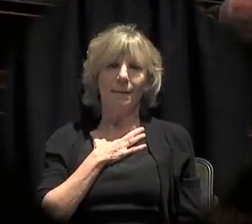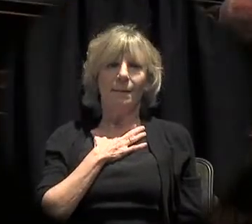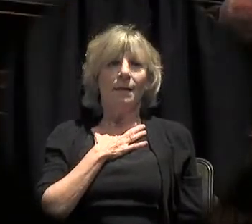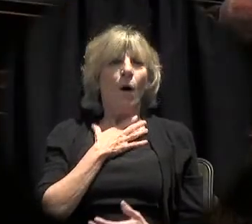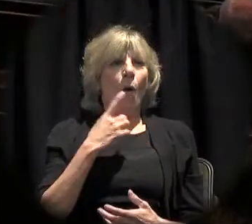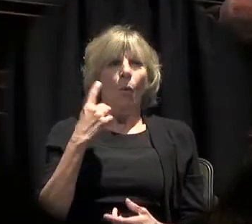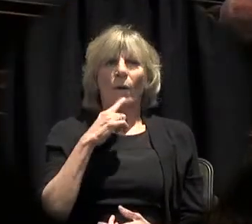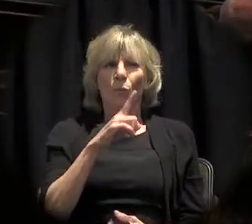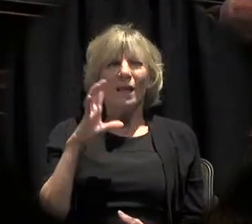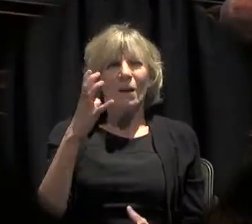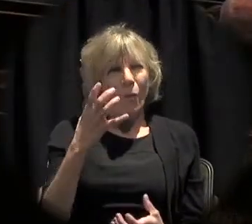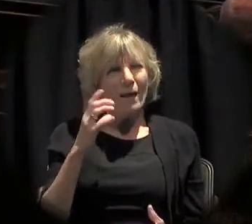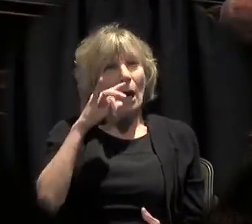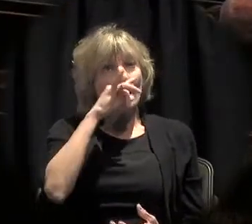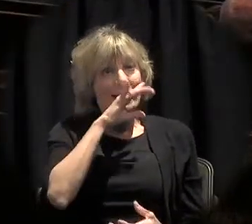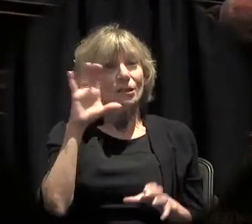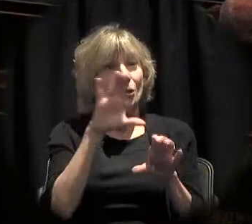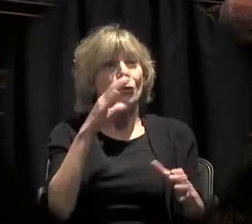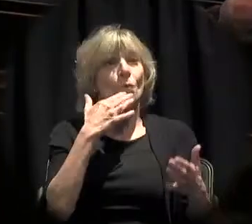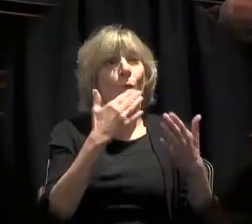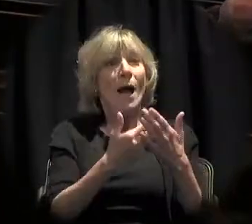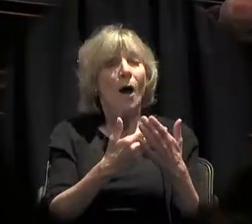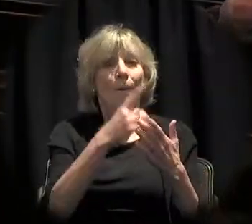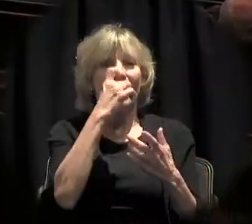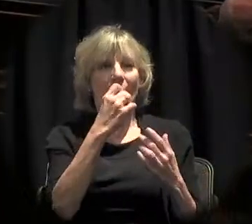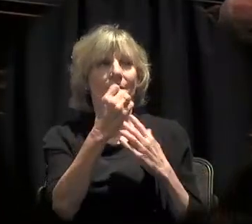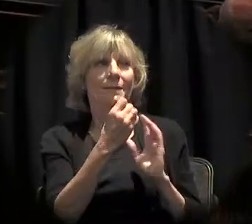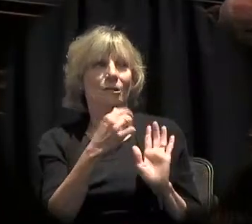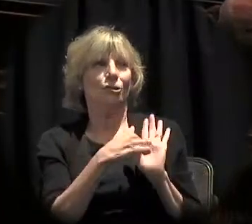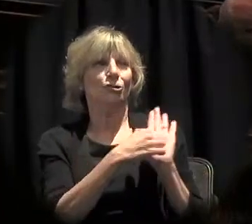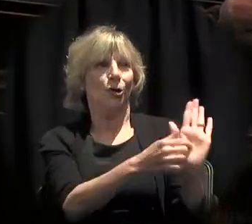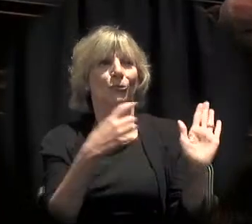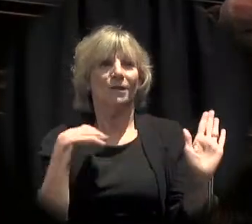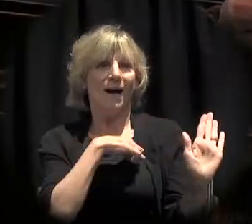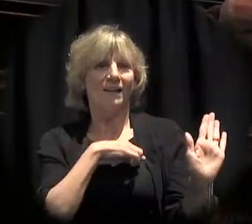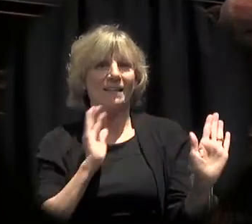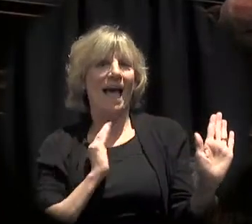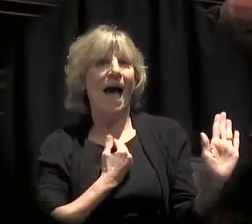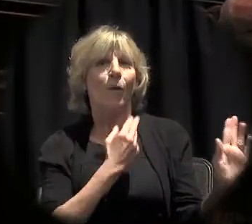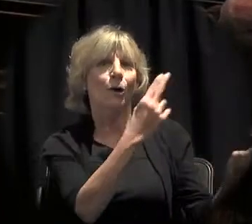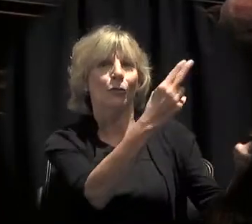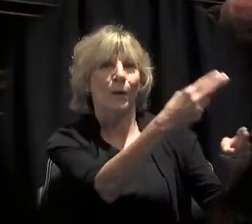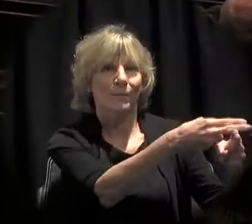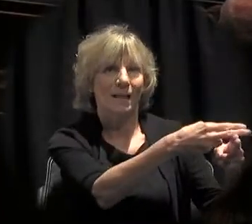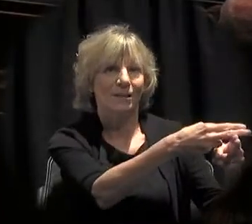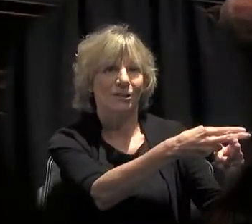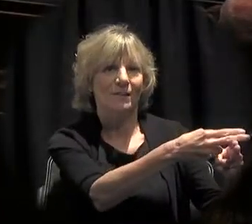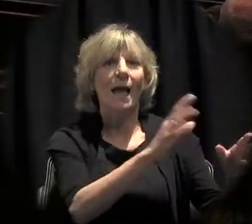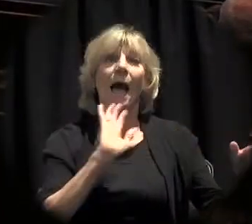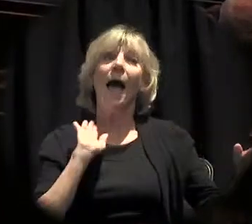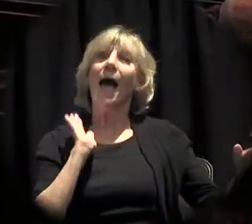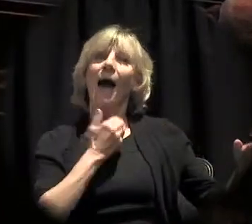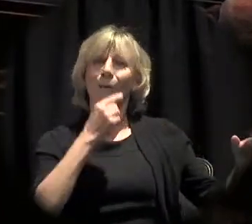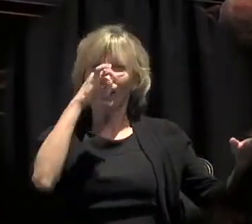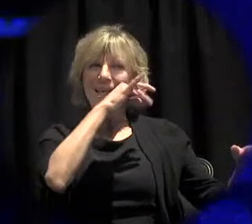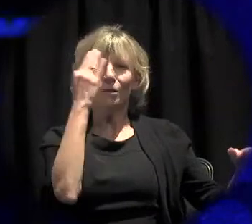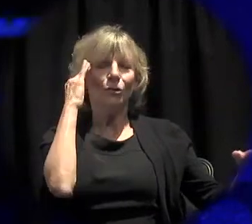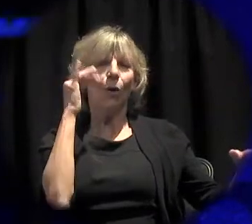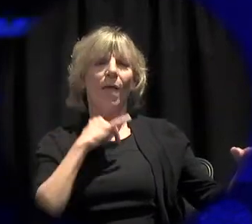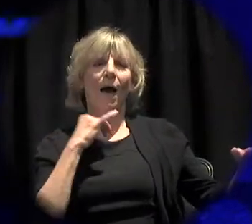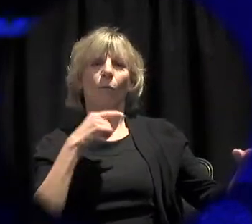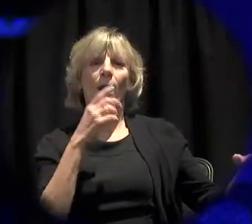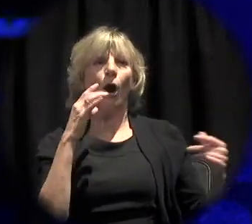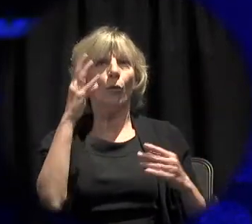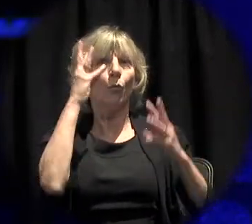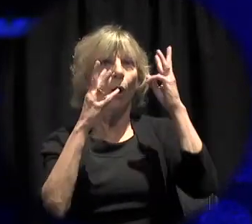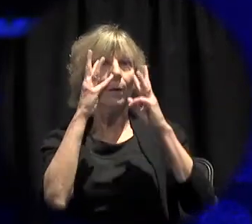We really want them to do well because it reflects on us. And our kids know that's not about them. Our kids know it's about